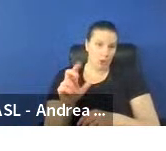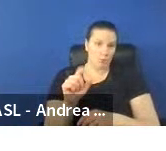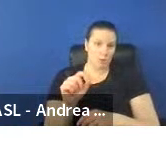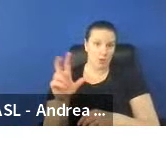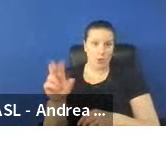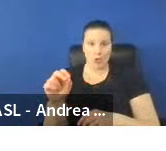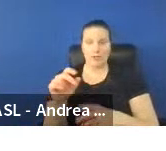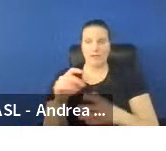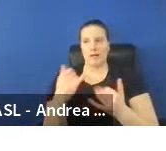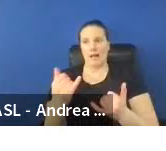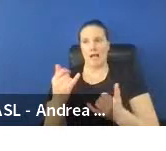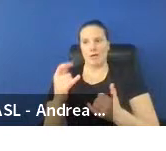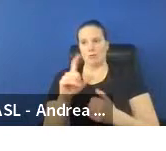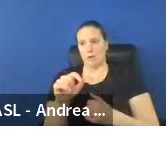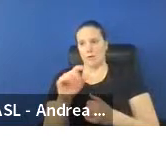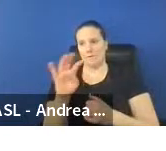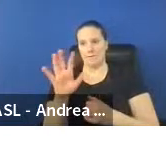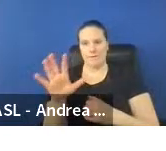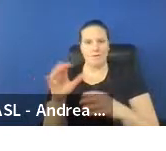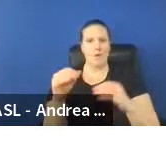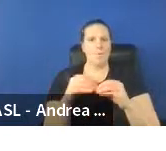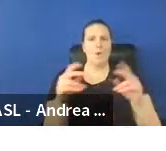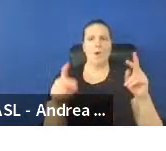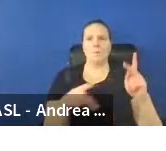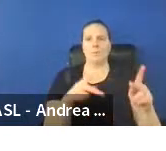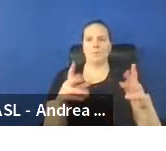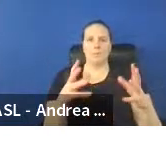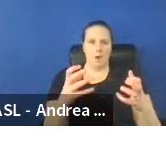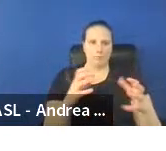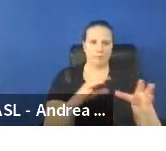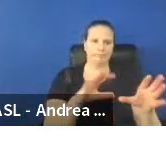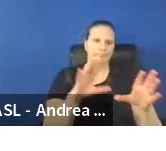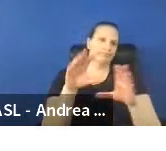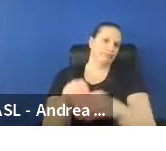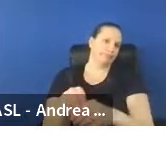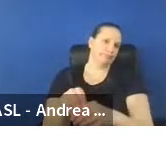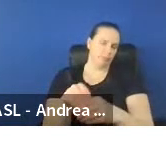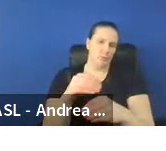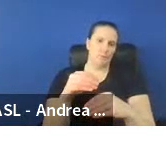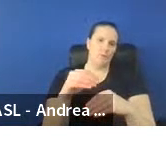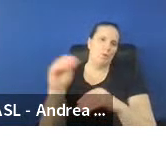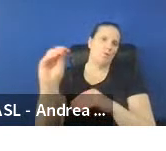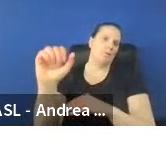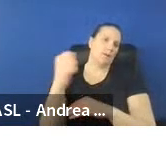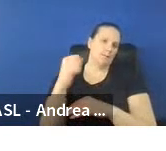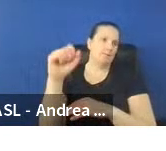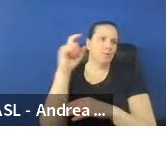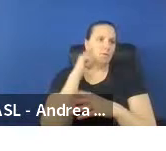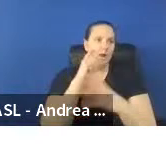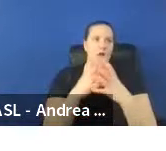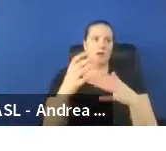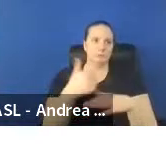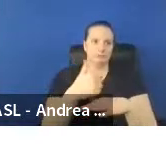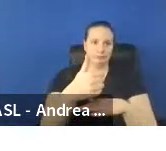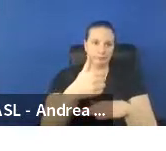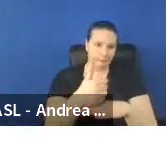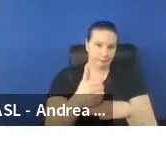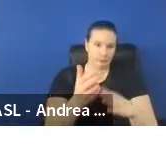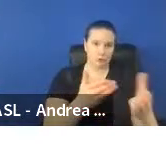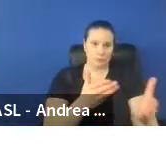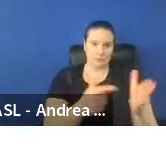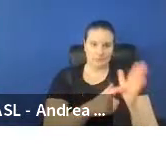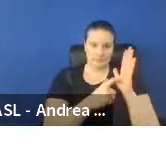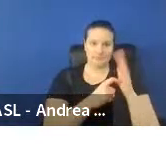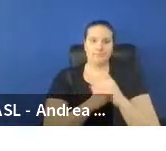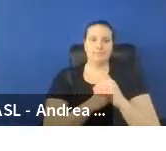now it's 2045. There's even more people that want to make that movement. And so there's just a lot of demand for transit service. Another